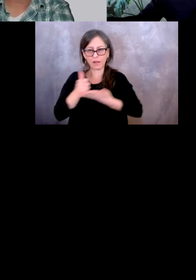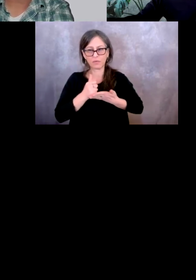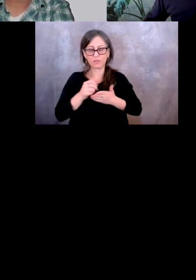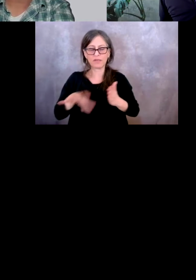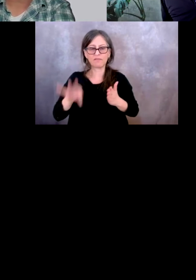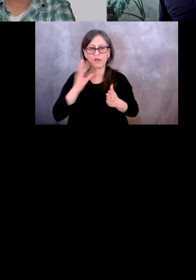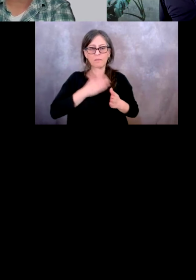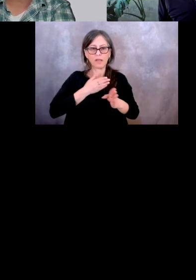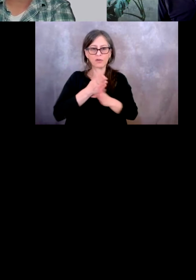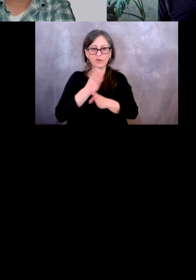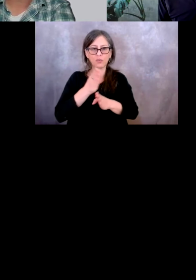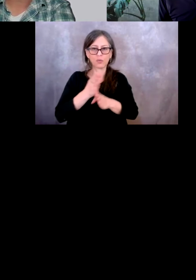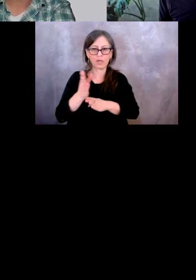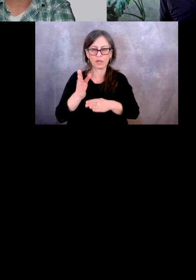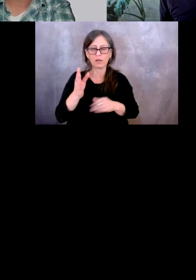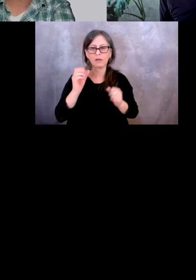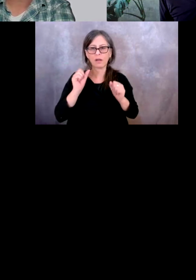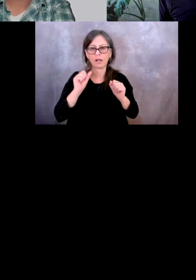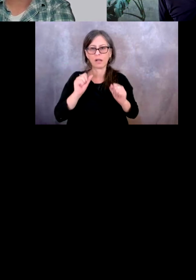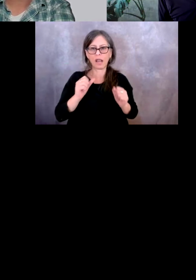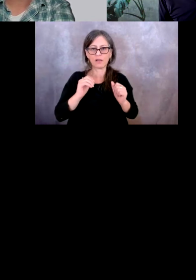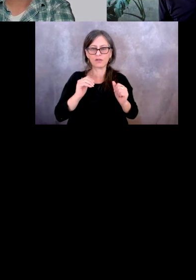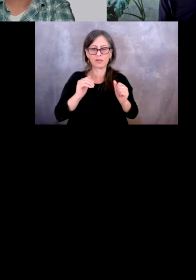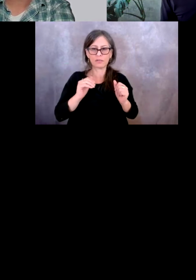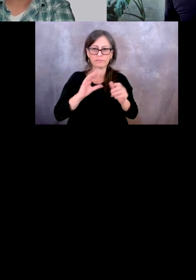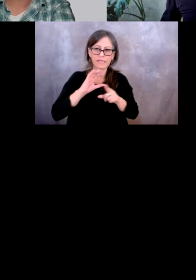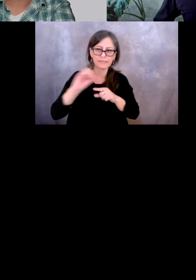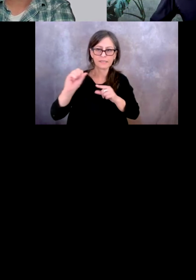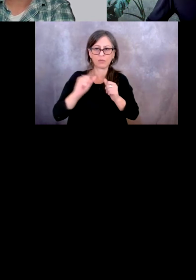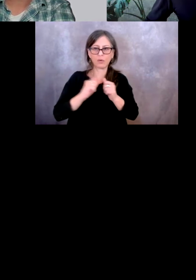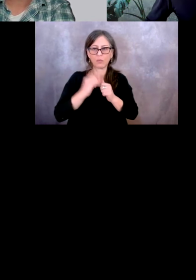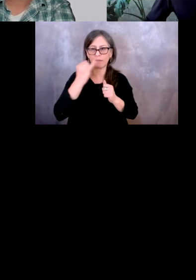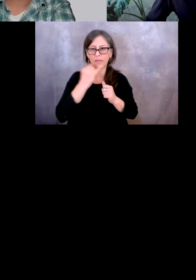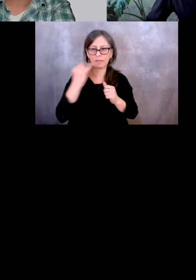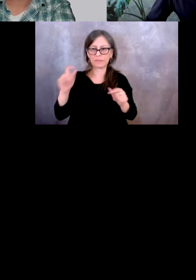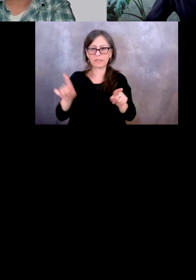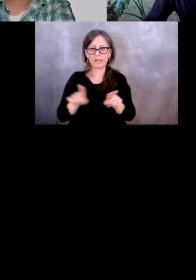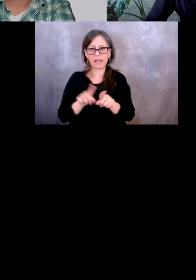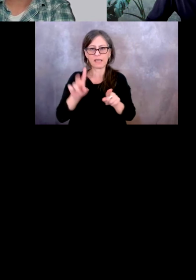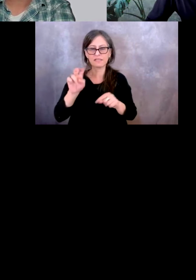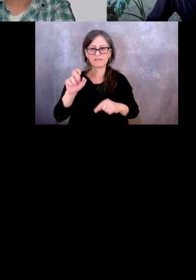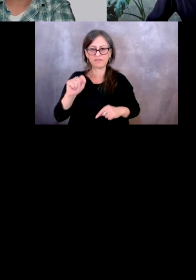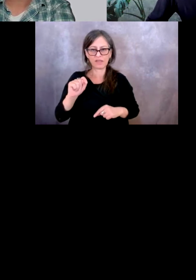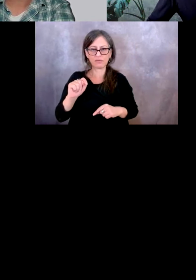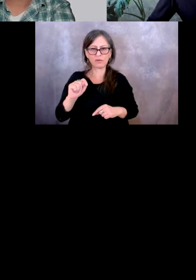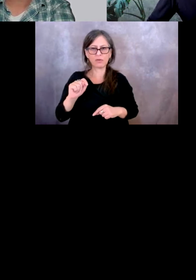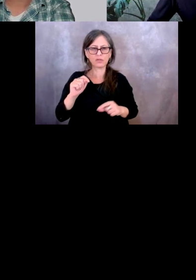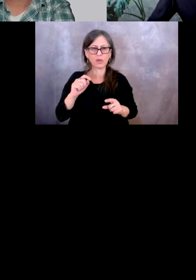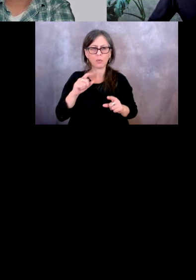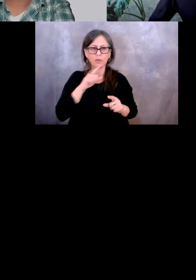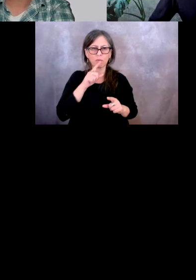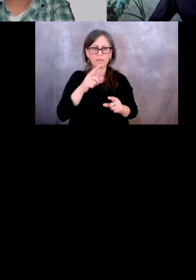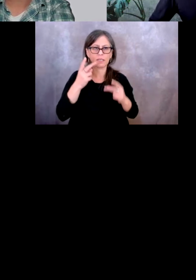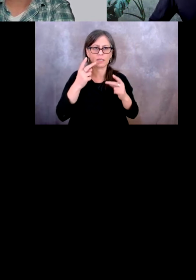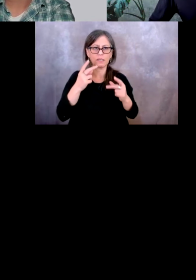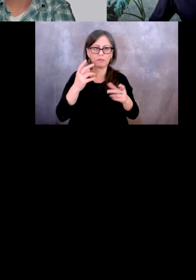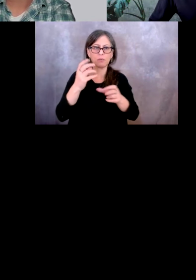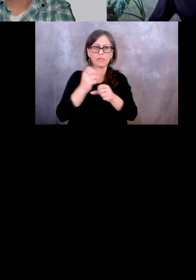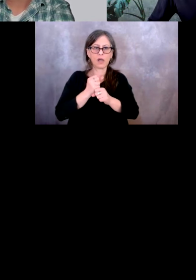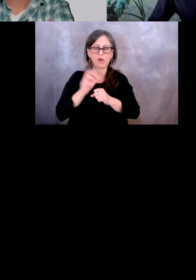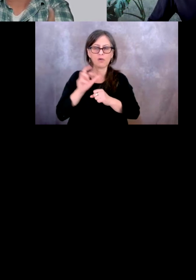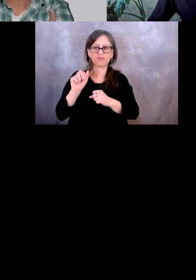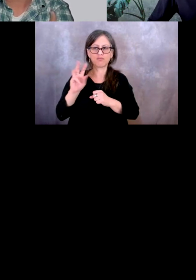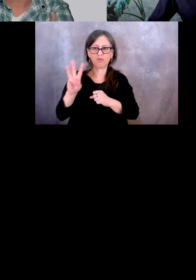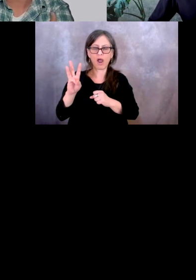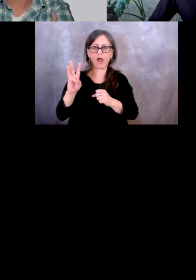my, I was able to accelerate with Pepsi, as a veteran, taking that with me. And we were able to catch really raw stories. One